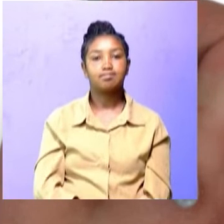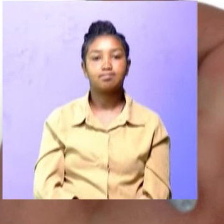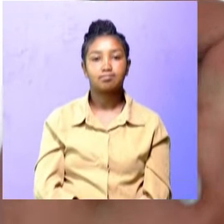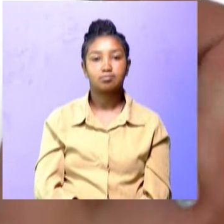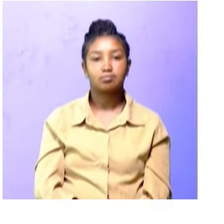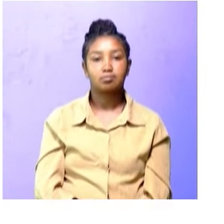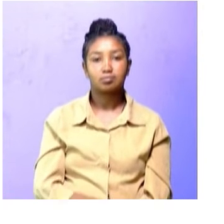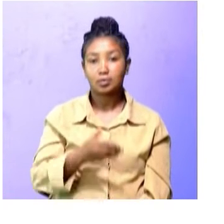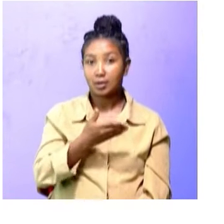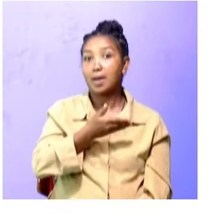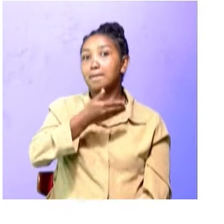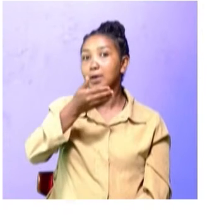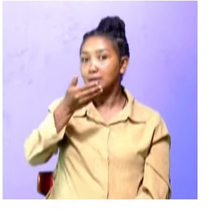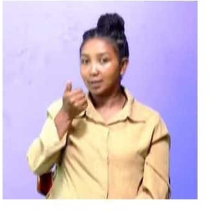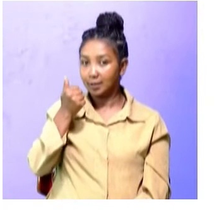a better